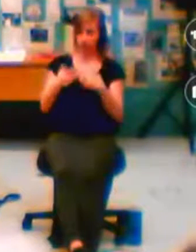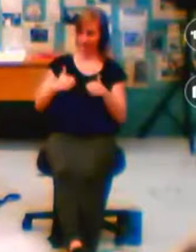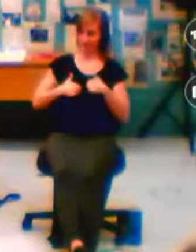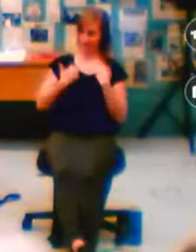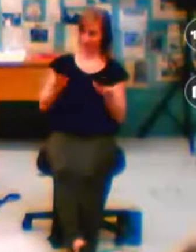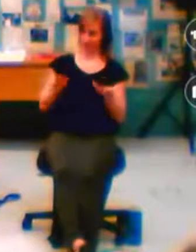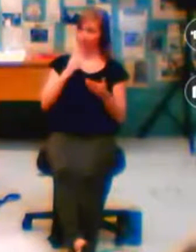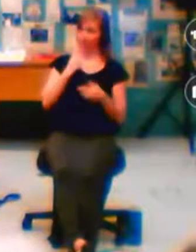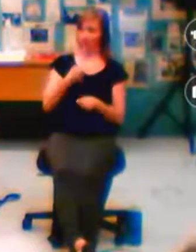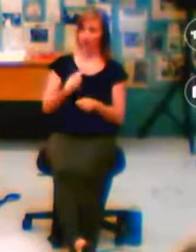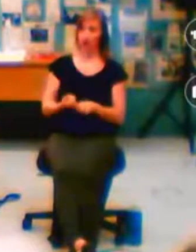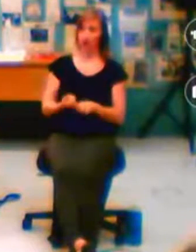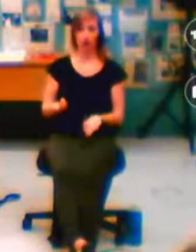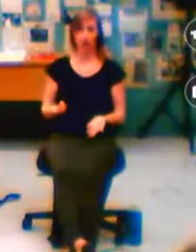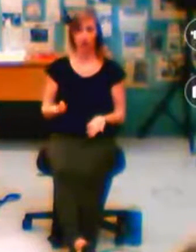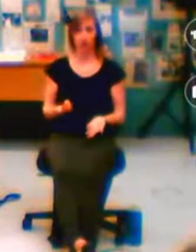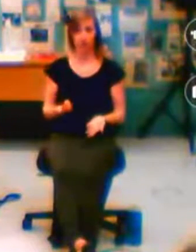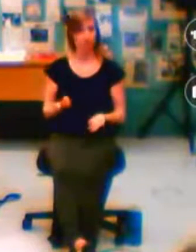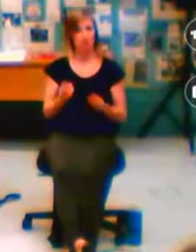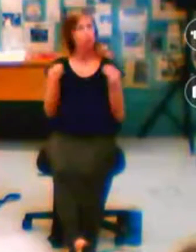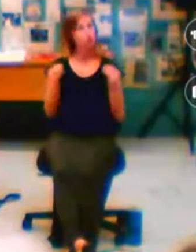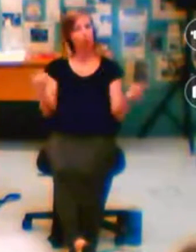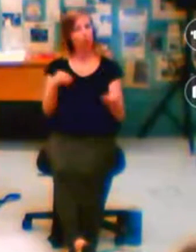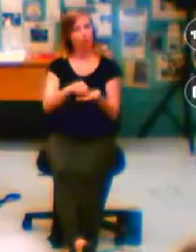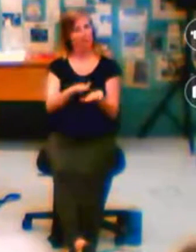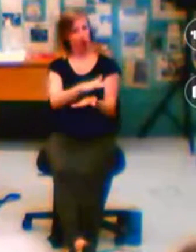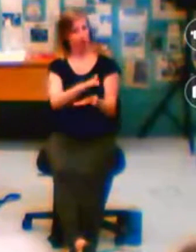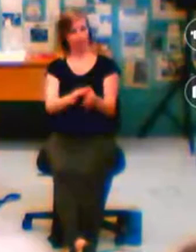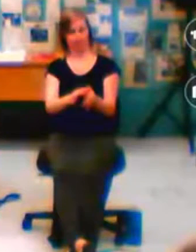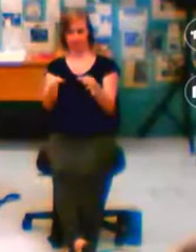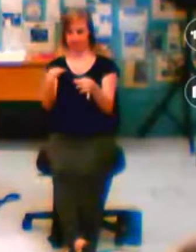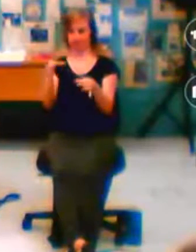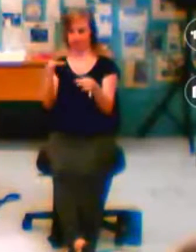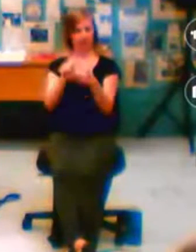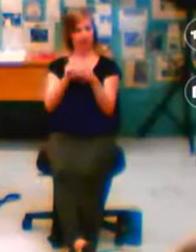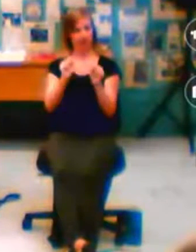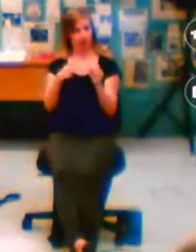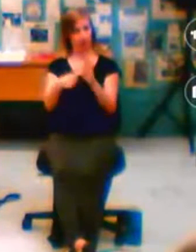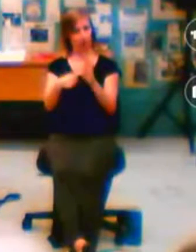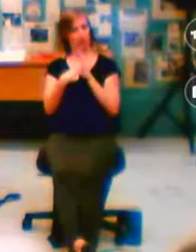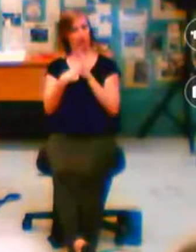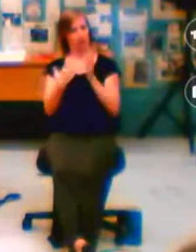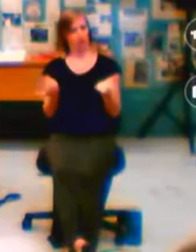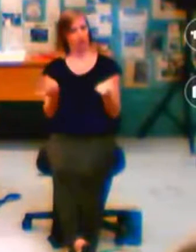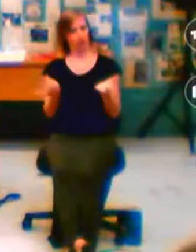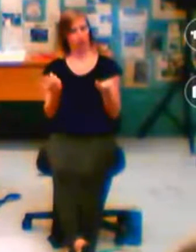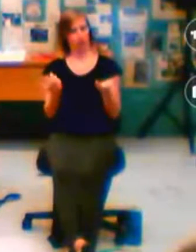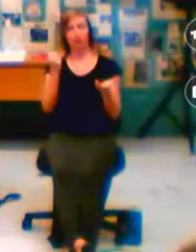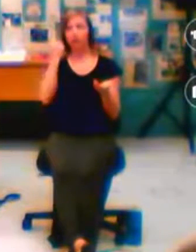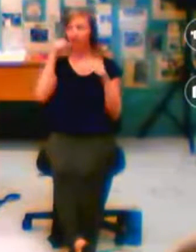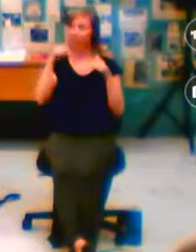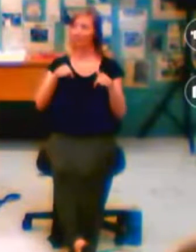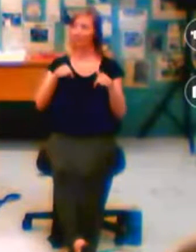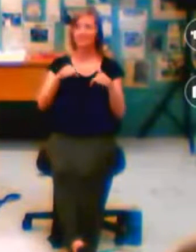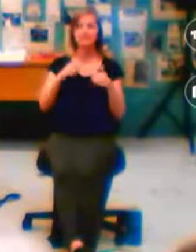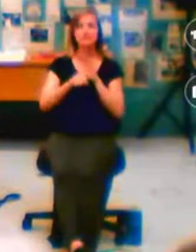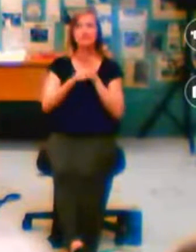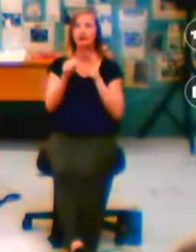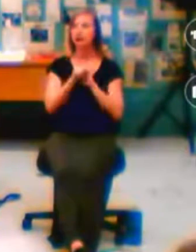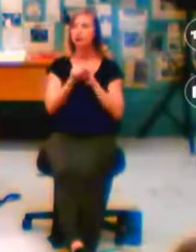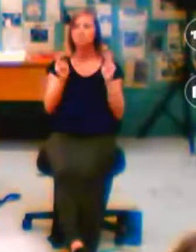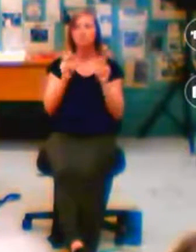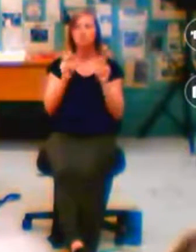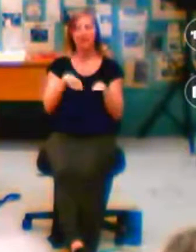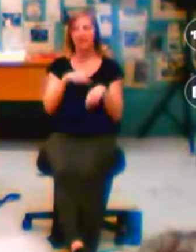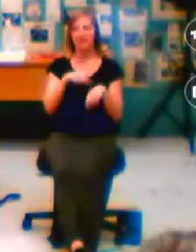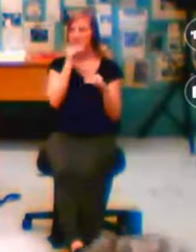in the elections to increase taxes, and you have to be resident in Colorado for a year. I have no idea how they're going to determine how someone's resident